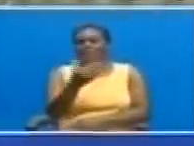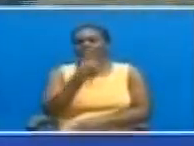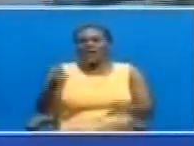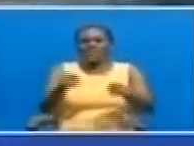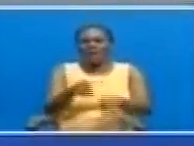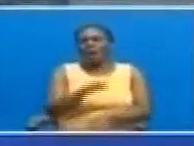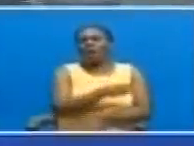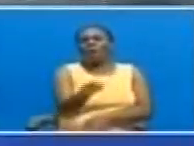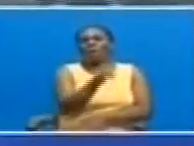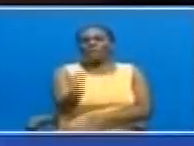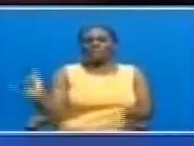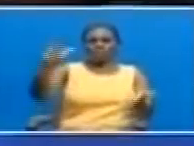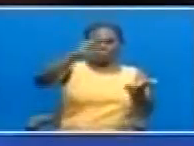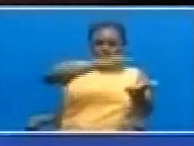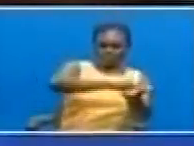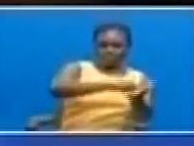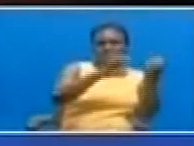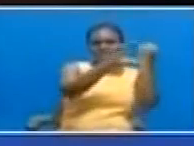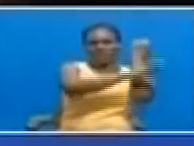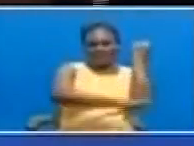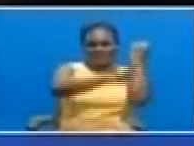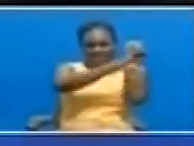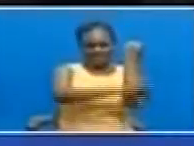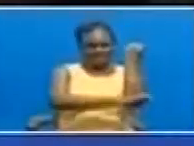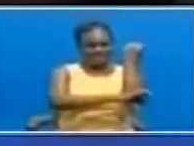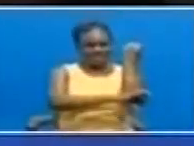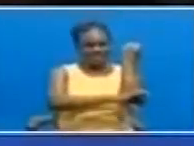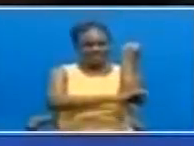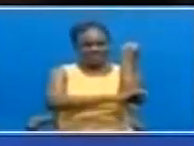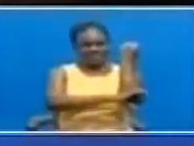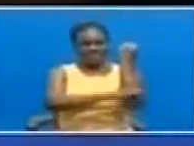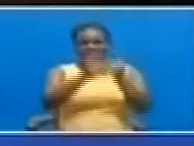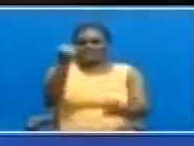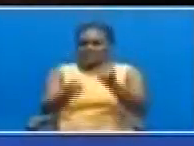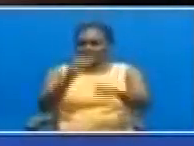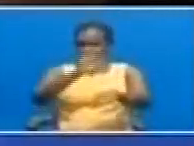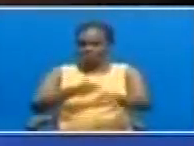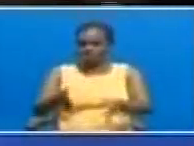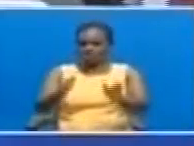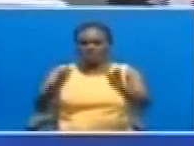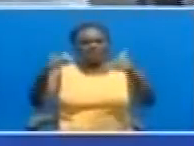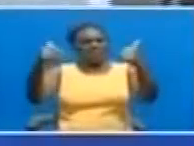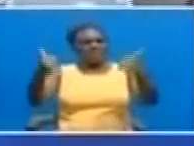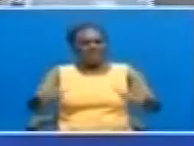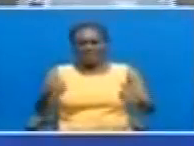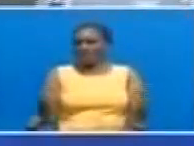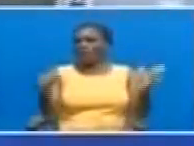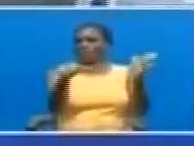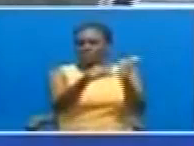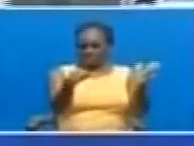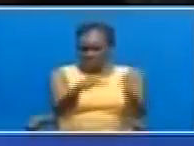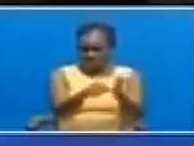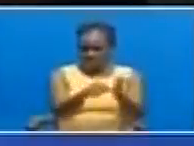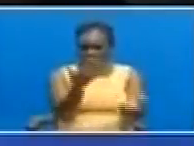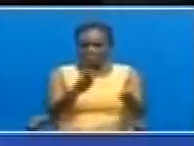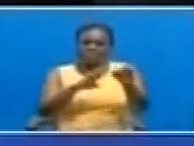Barack Obama, who's going to be jetting into the country in the evening. Now, driving on this road has never been an issue, maybe the